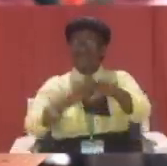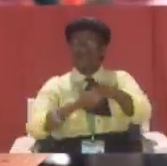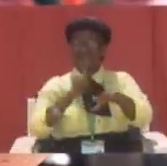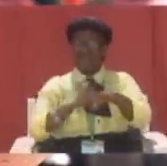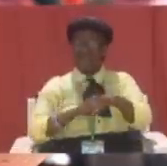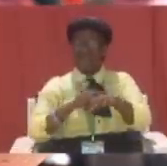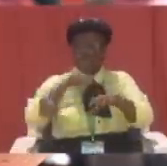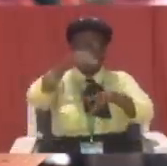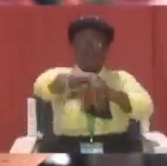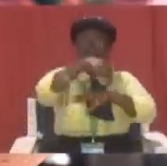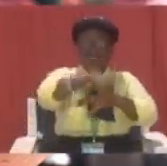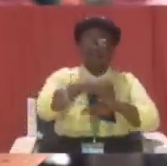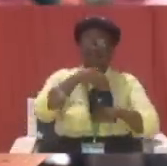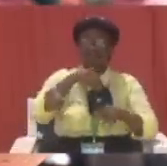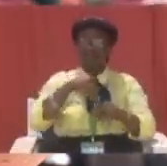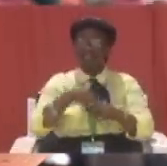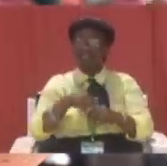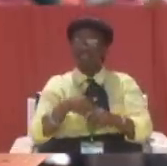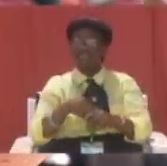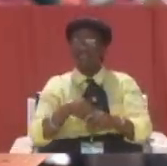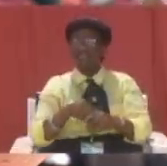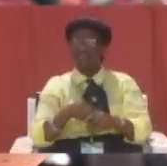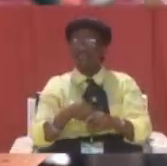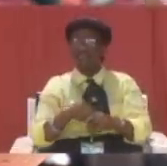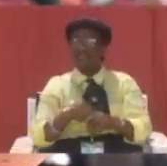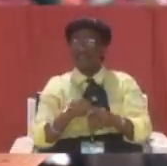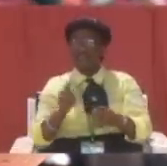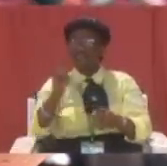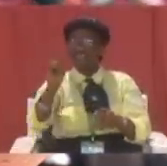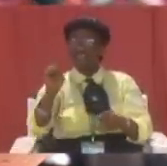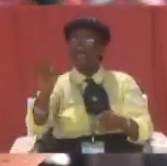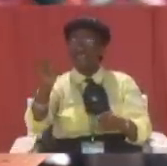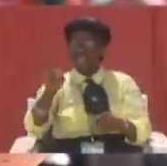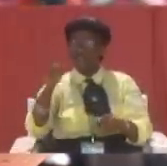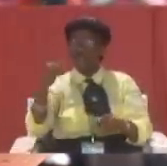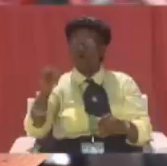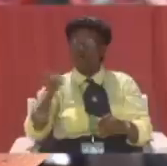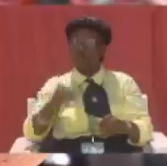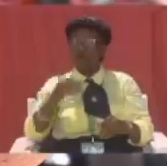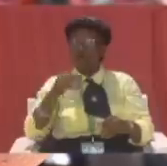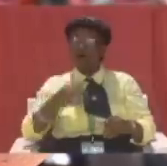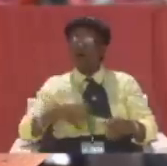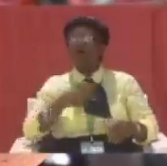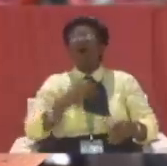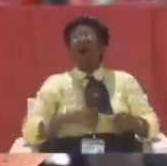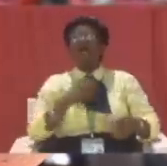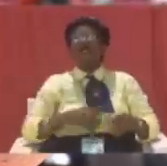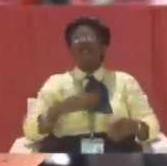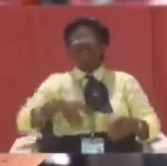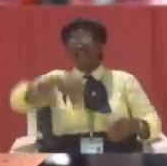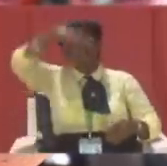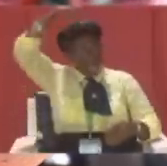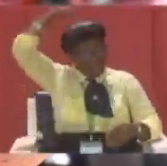in the den of hungry lions and came out alive.